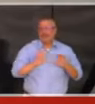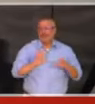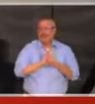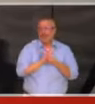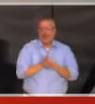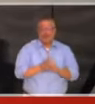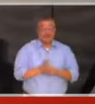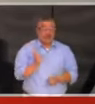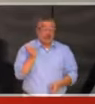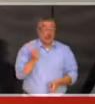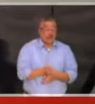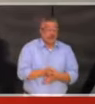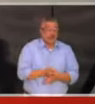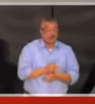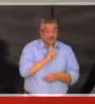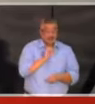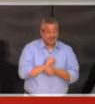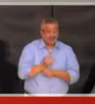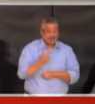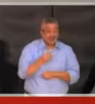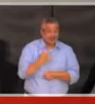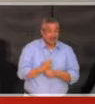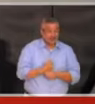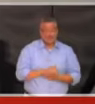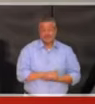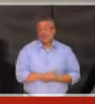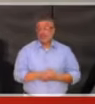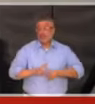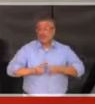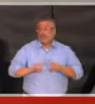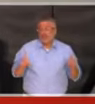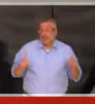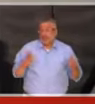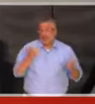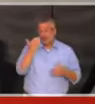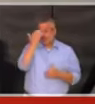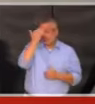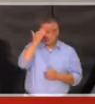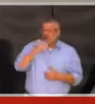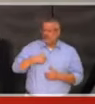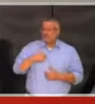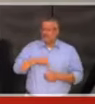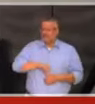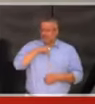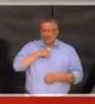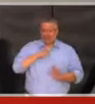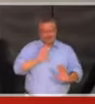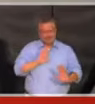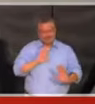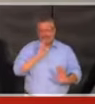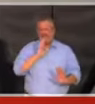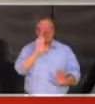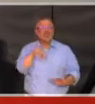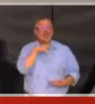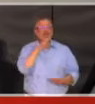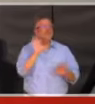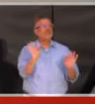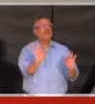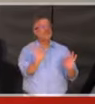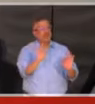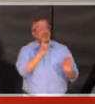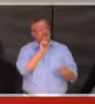It's been hard this last couple years. But I want you to know how proud I am. I don't say this to patronize you.